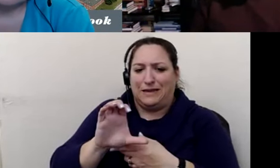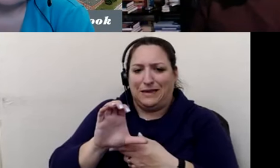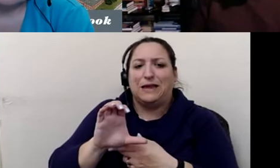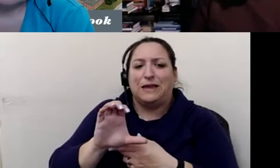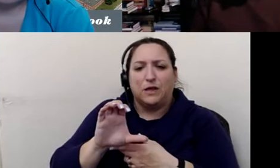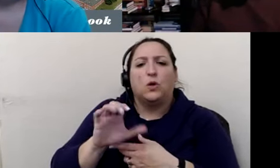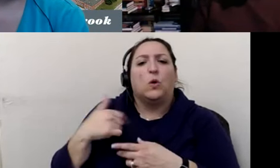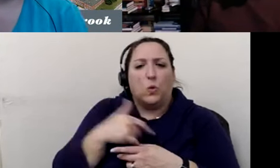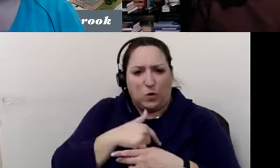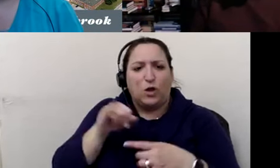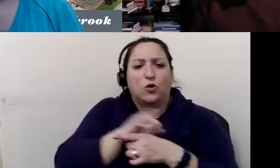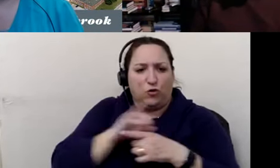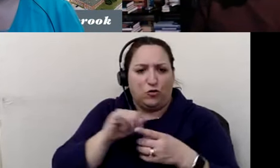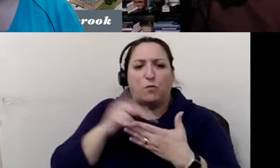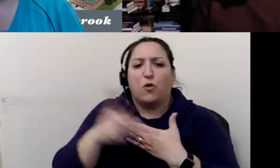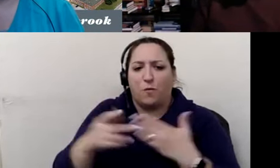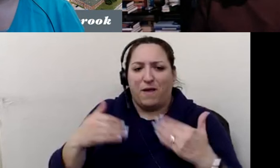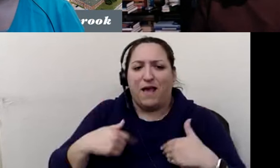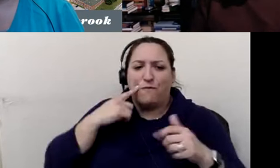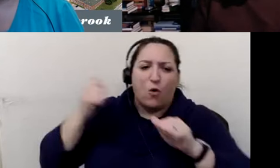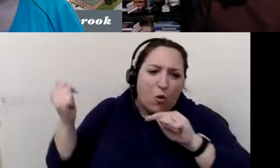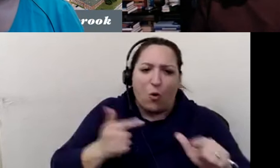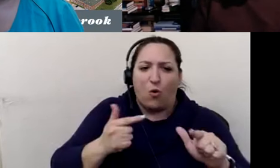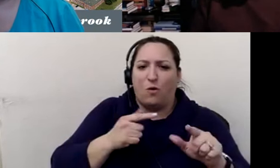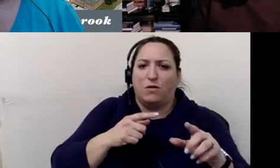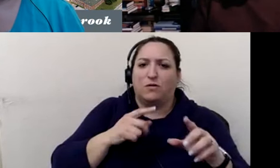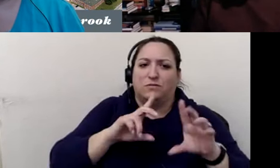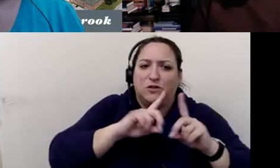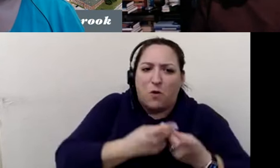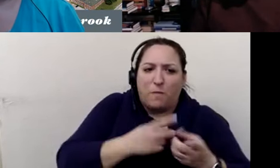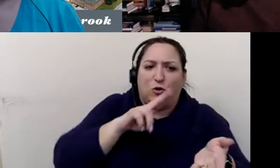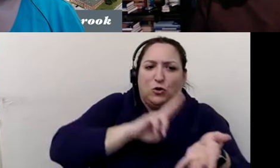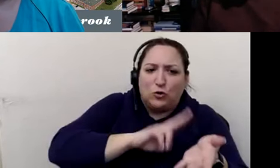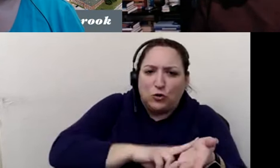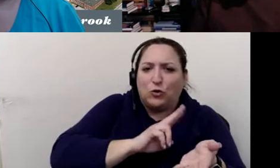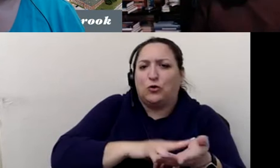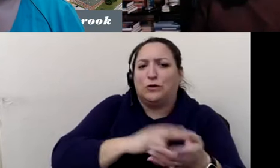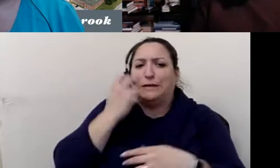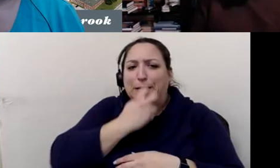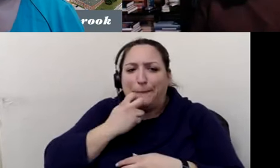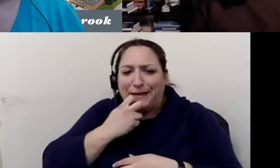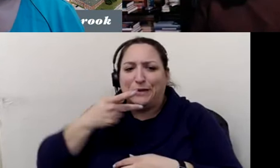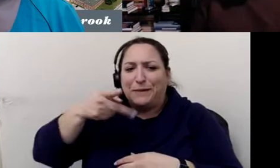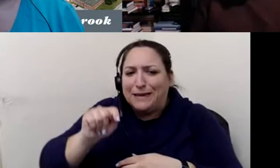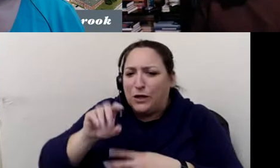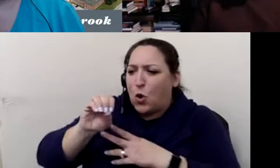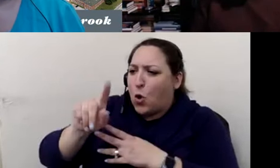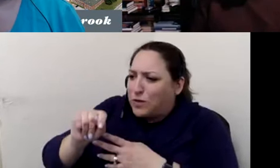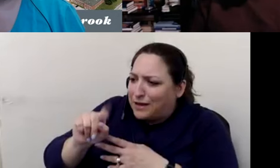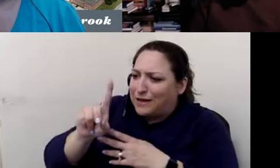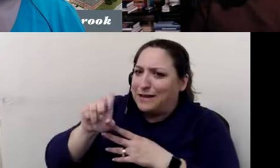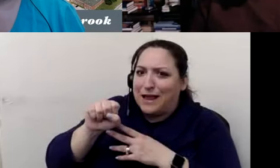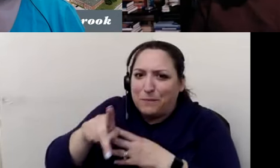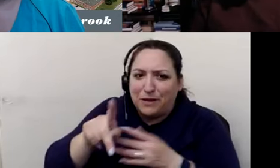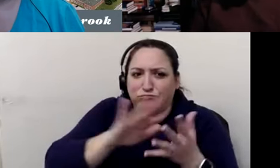we have internship programs for every discipline, from nurses to speech therapists to PT to OT to